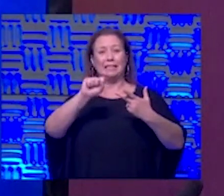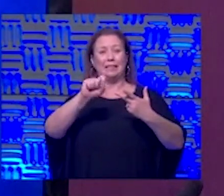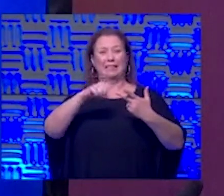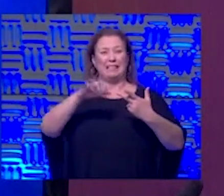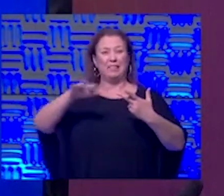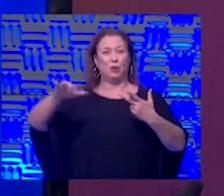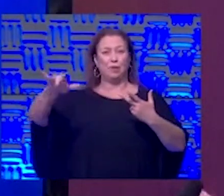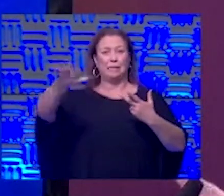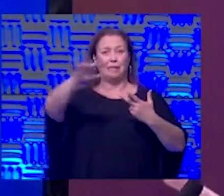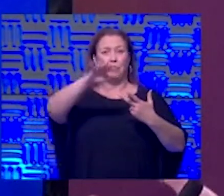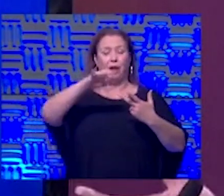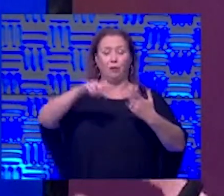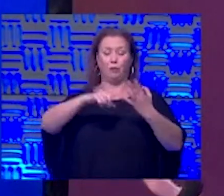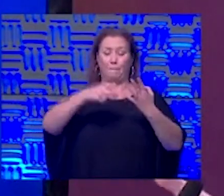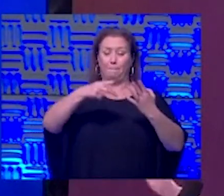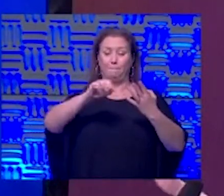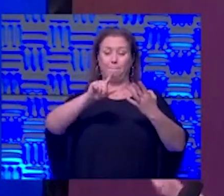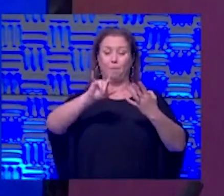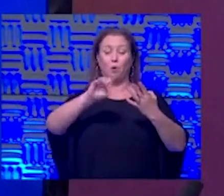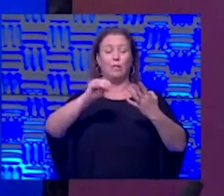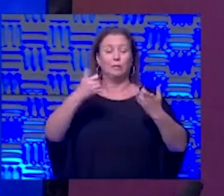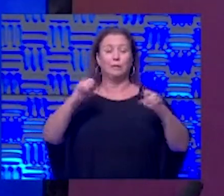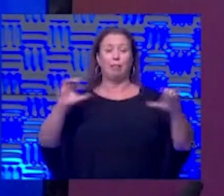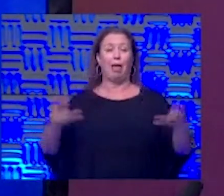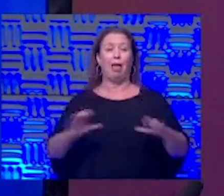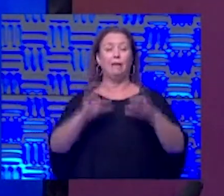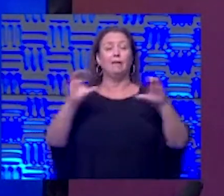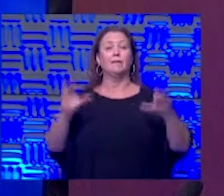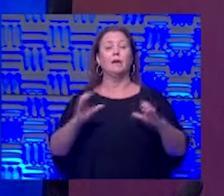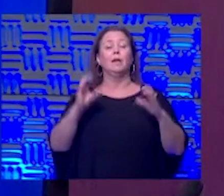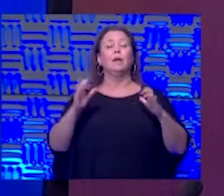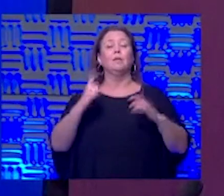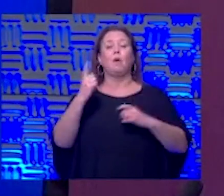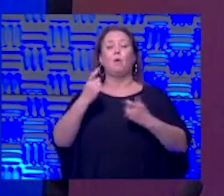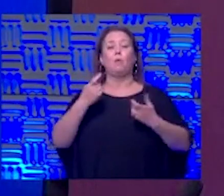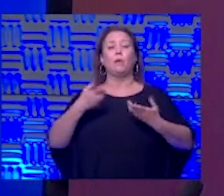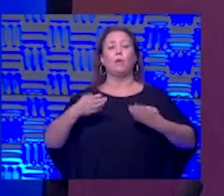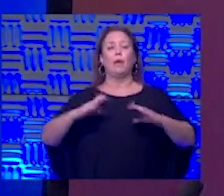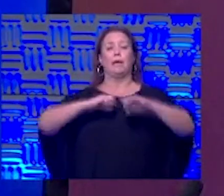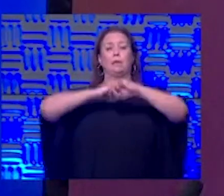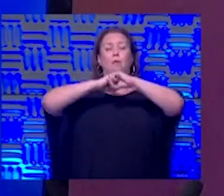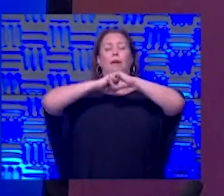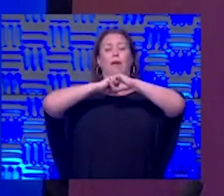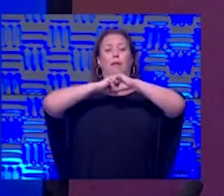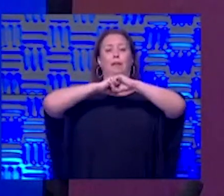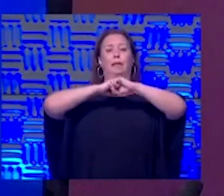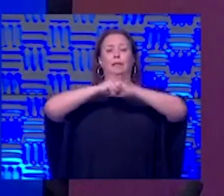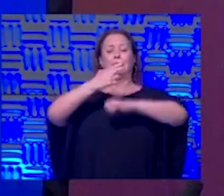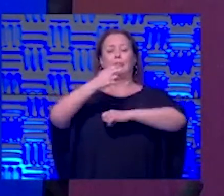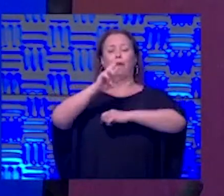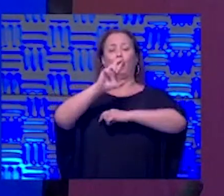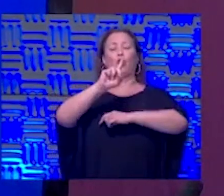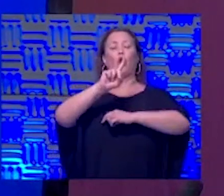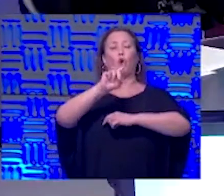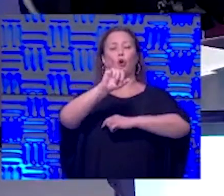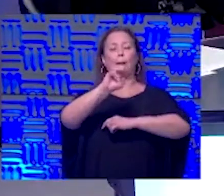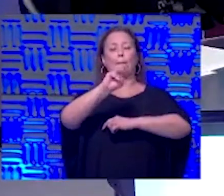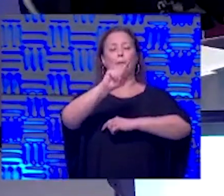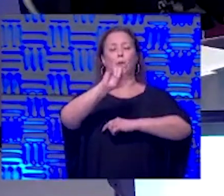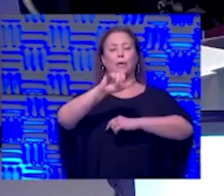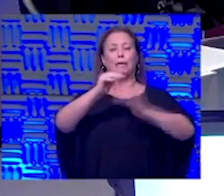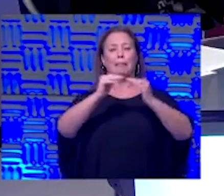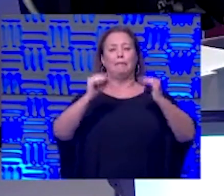there. Polio is still active in the world, and the only way to protect against those is keep the herd immunity levels up with